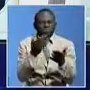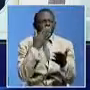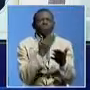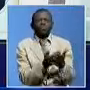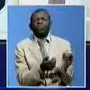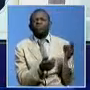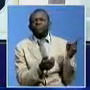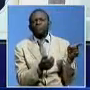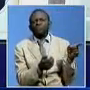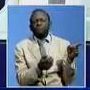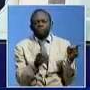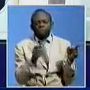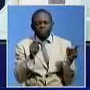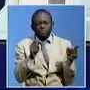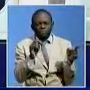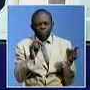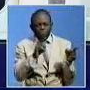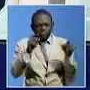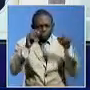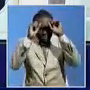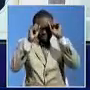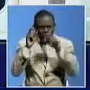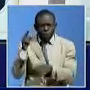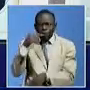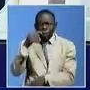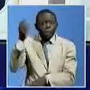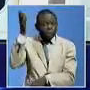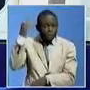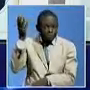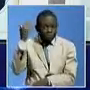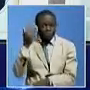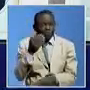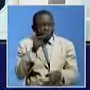has in the past spent huge funds prosecuting cases related to plunder.